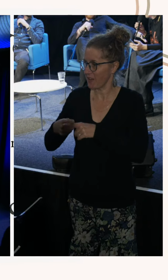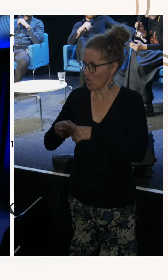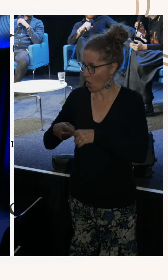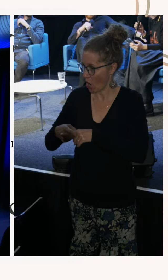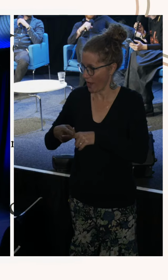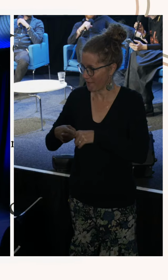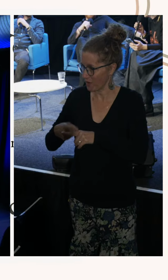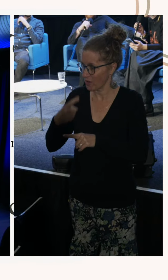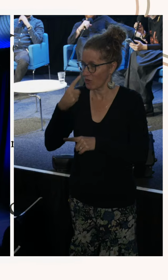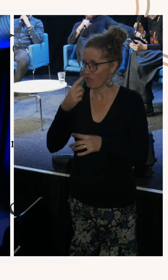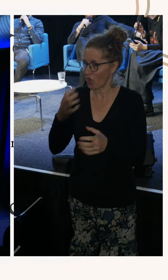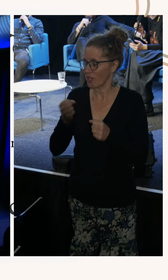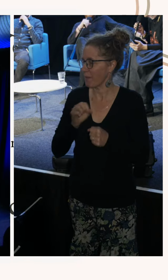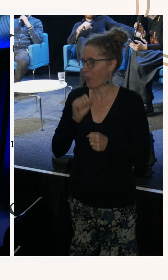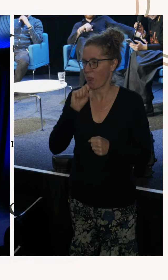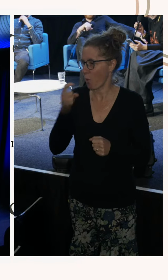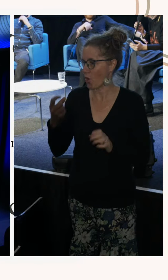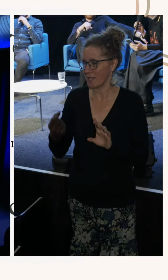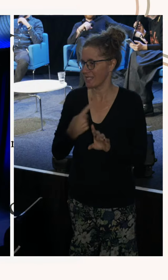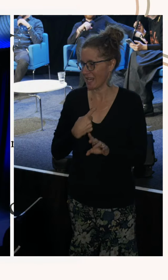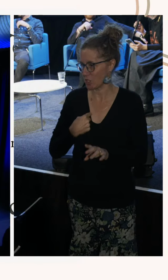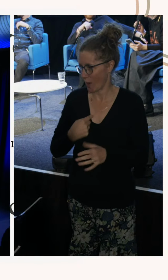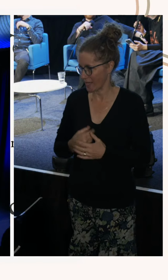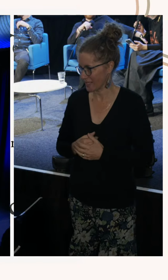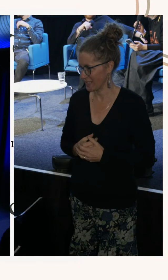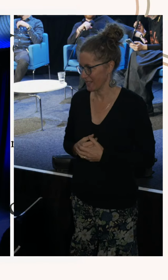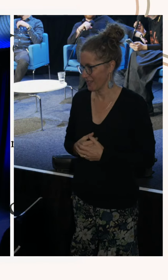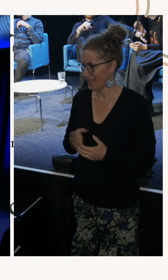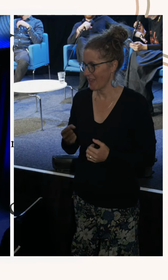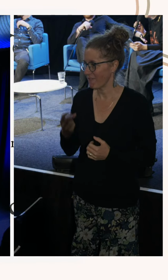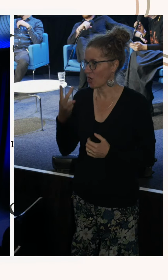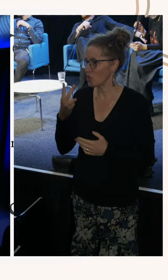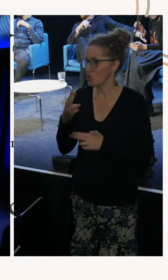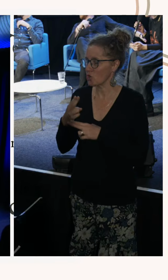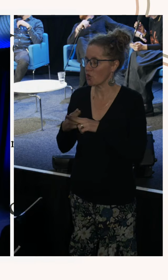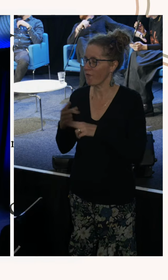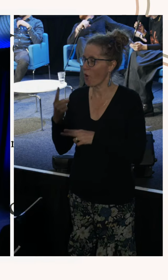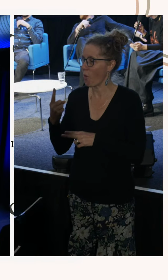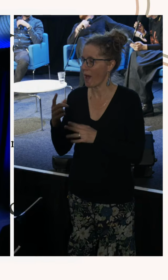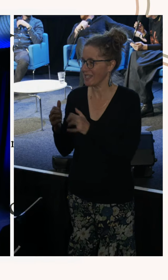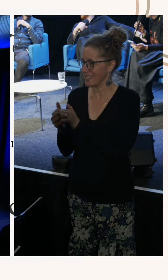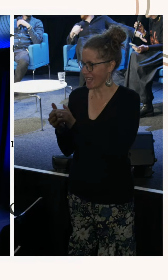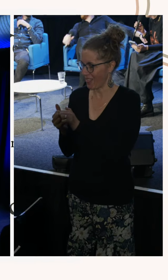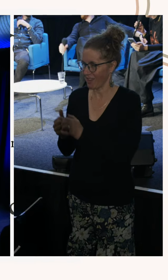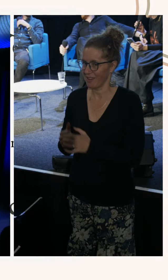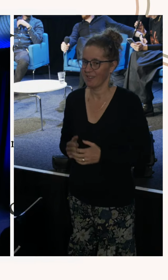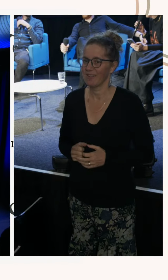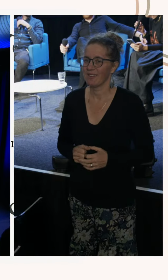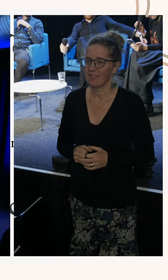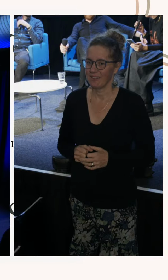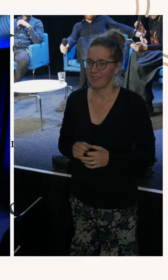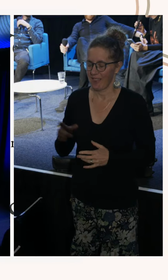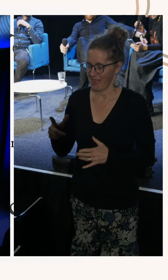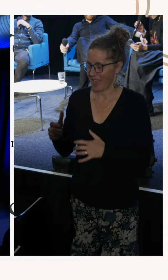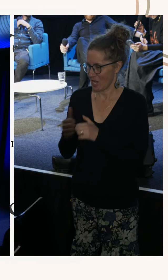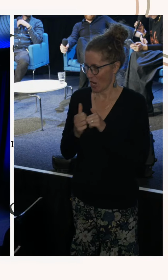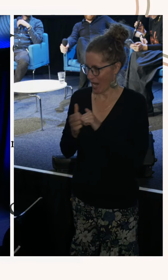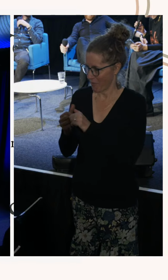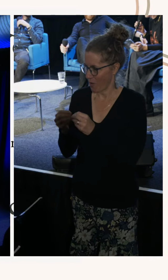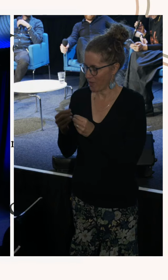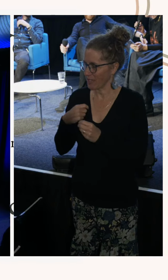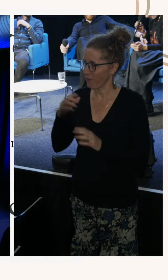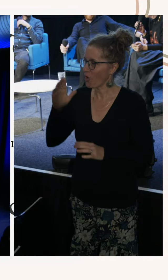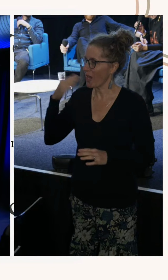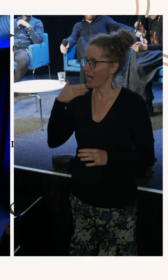them, but they won't send them to us. So I tried is to that- organise a 2-for-1 deal with them at one stage. We but did. They They collaborated with us for our